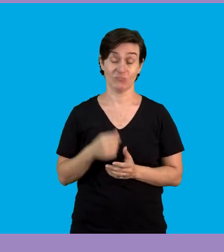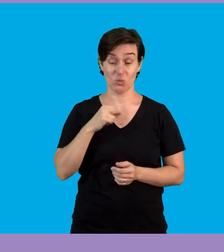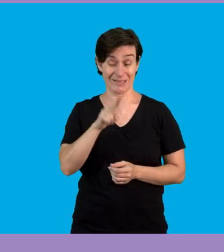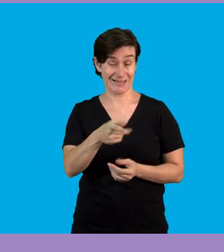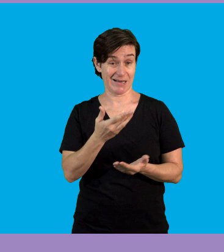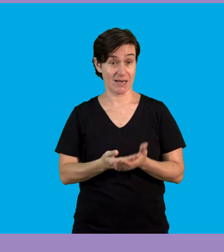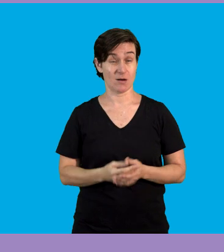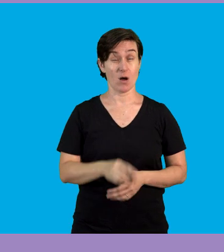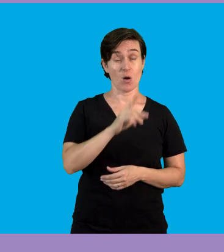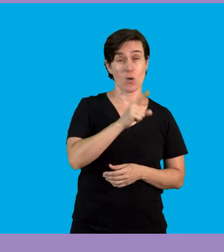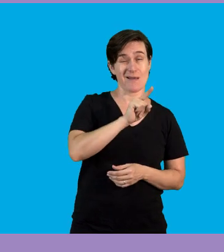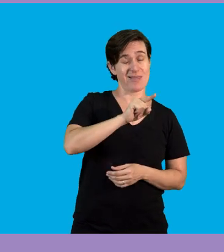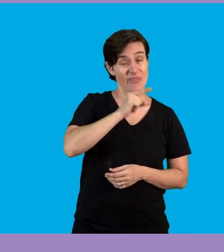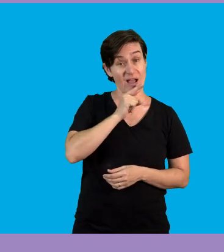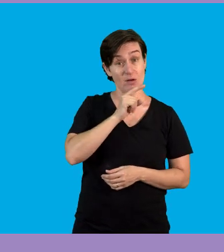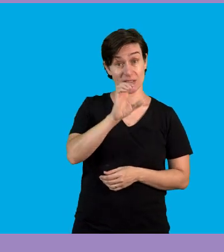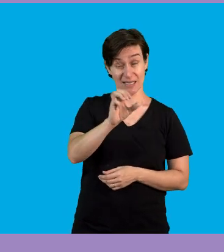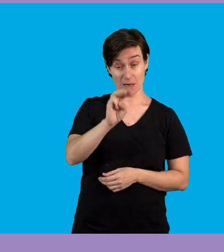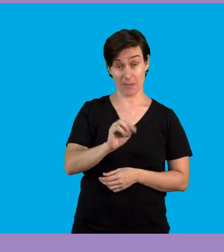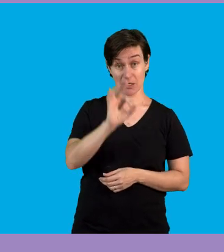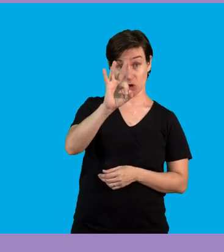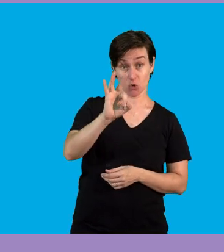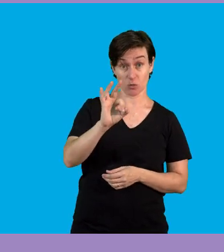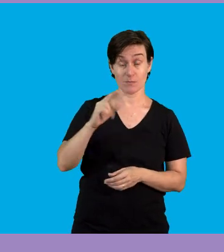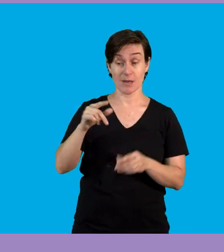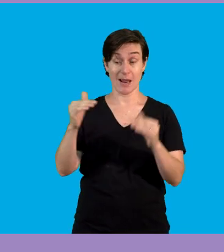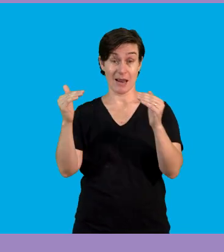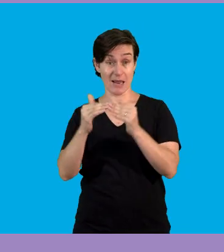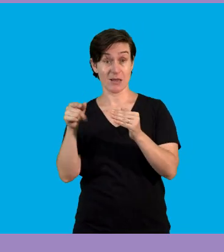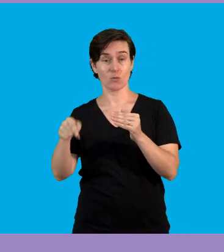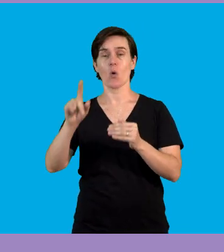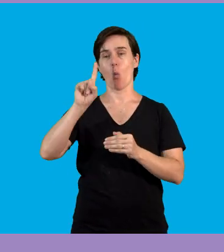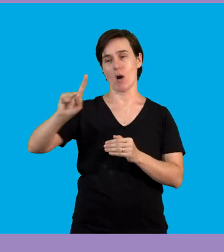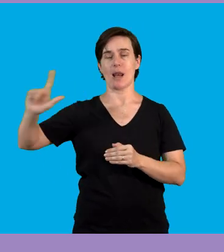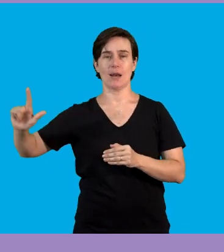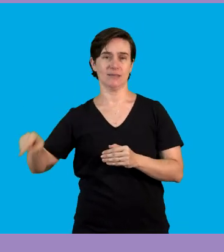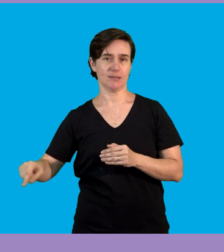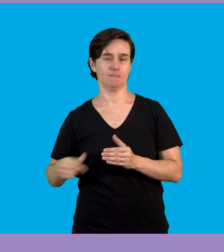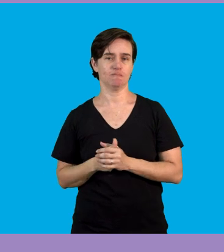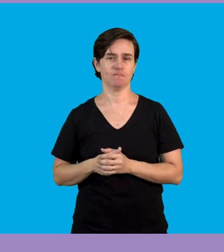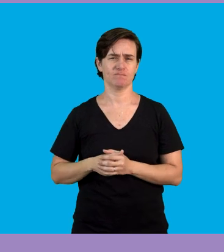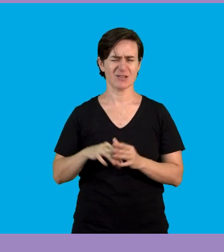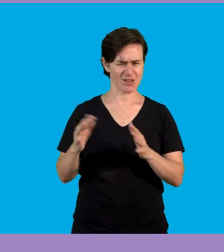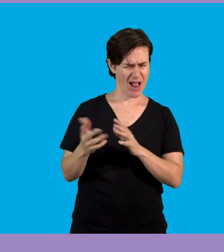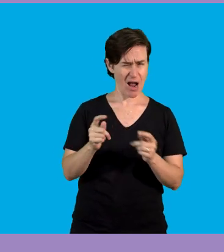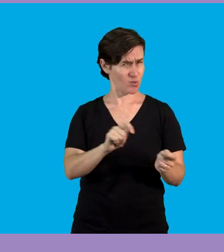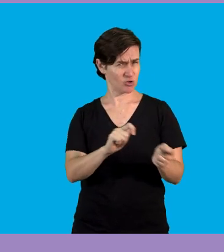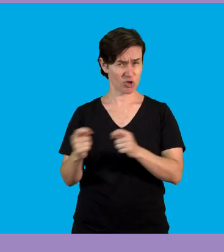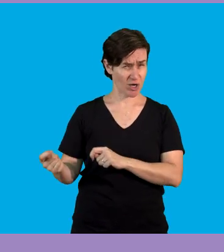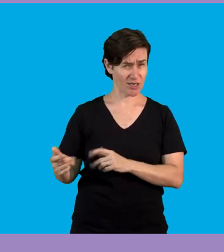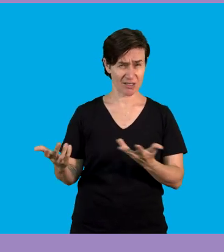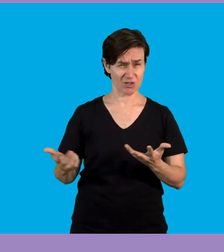there, 1,000 centimeters cubed is equals to 1 liter. So how are we going to convert